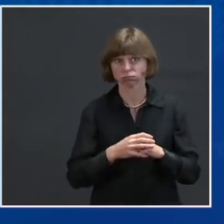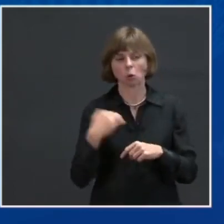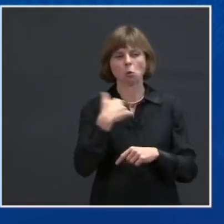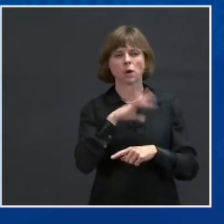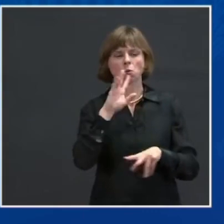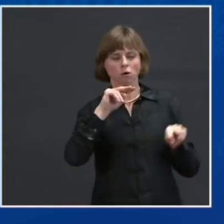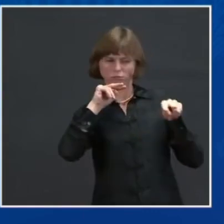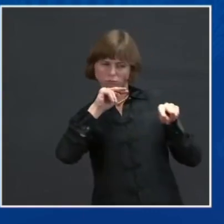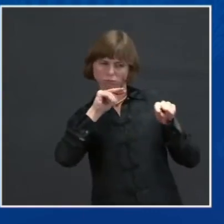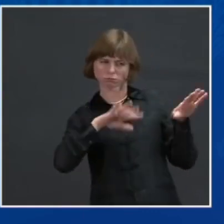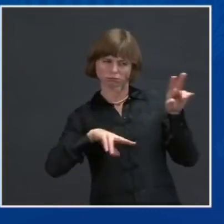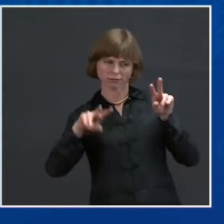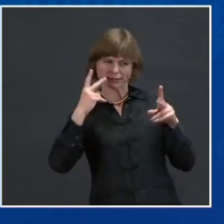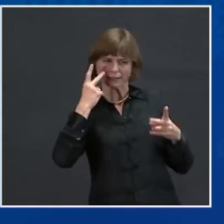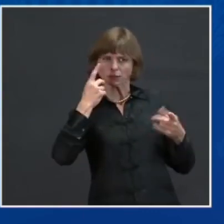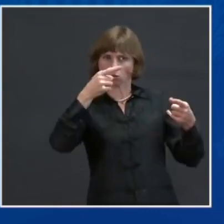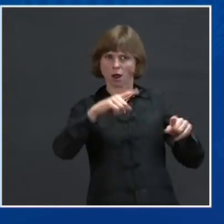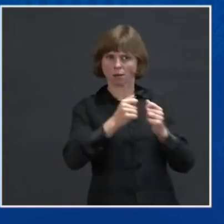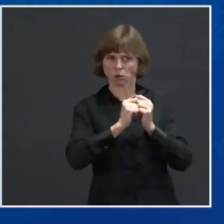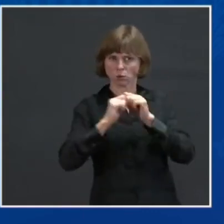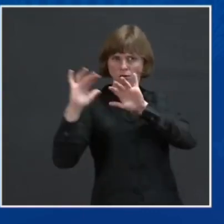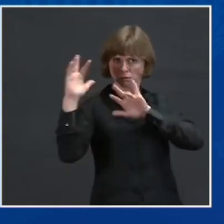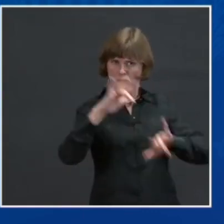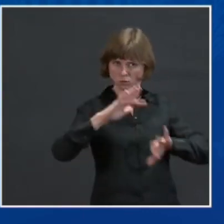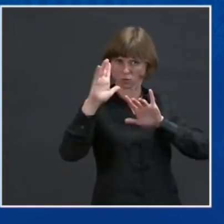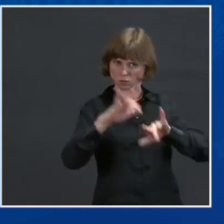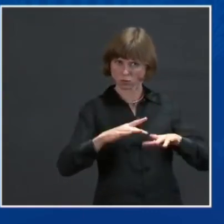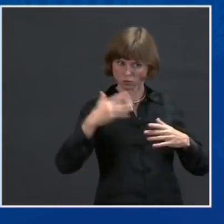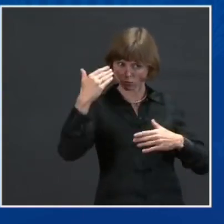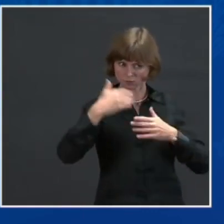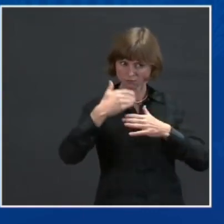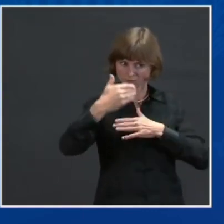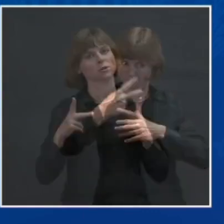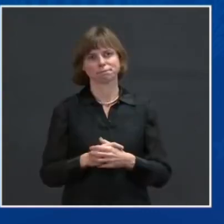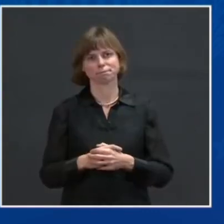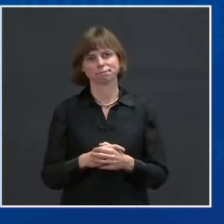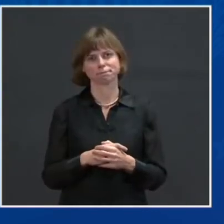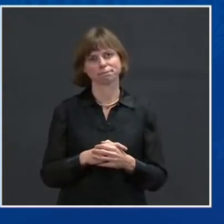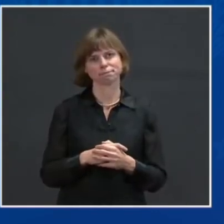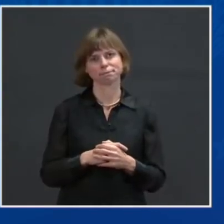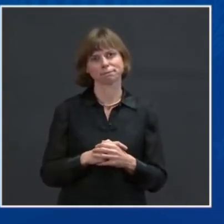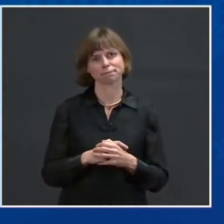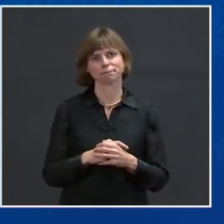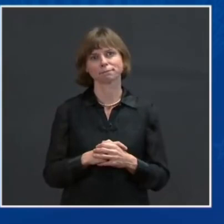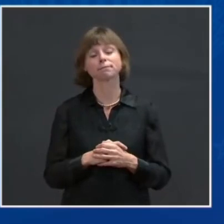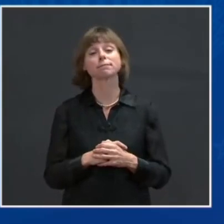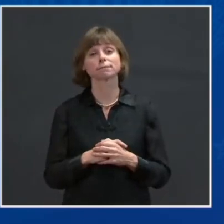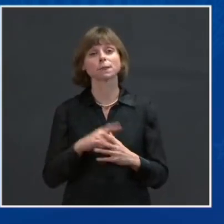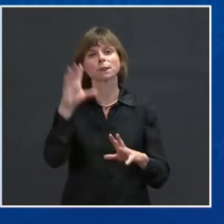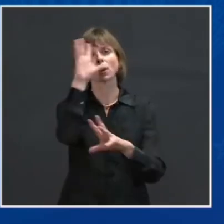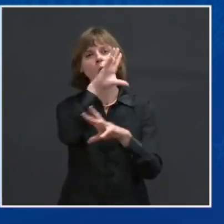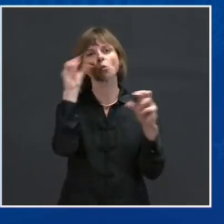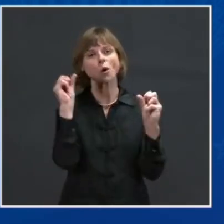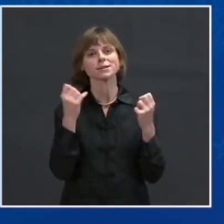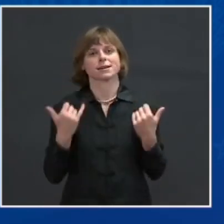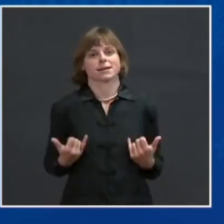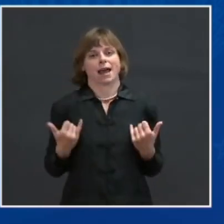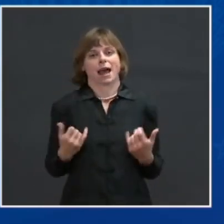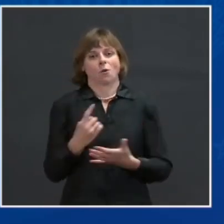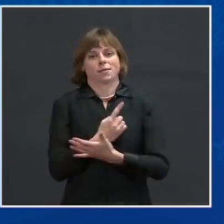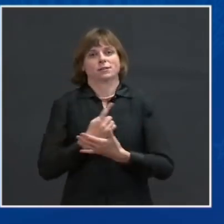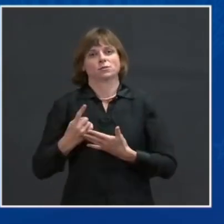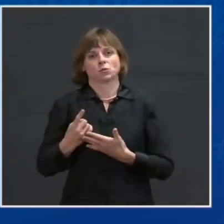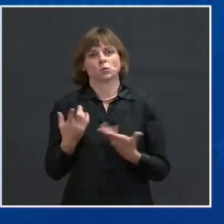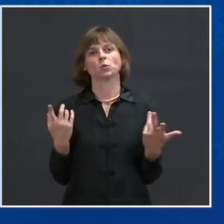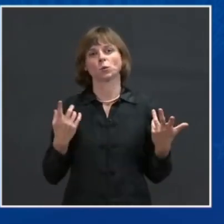the storm's updates in the days ahead. With that, go ahead. The president is changing gears this week, obviously looking beyond